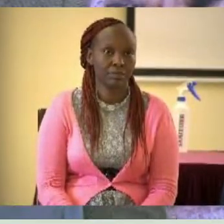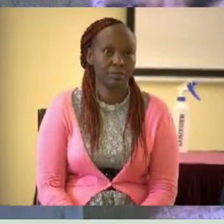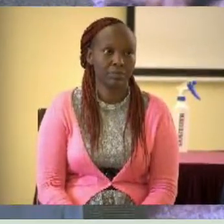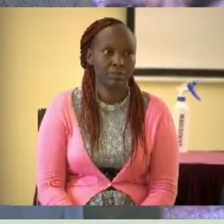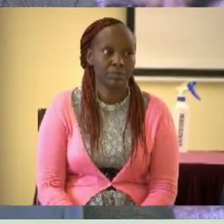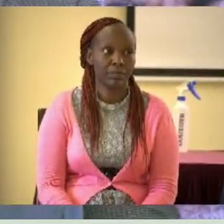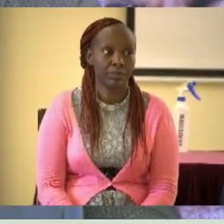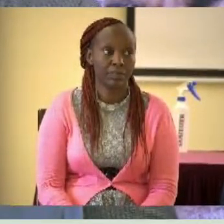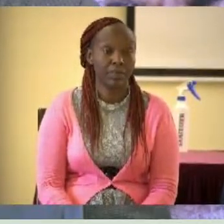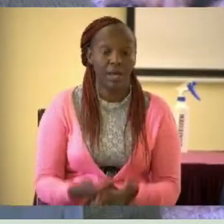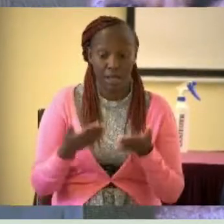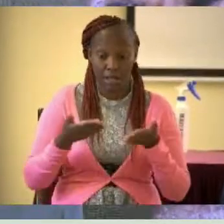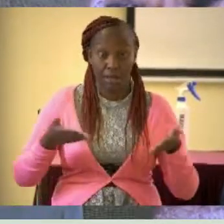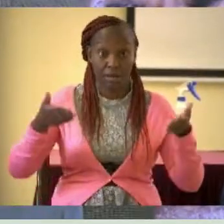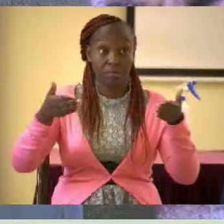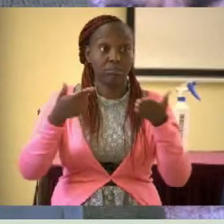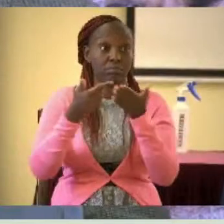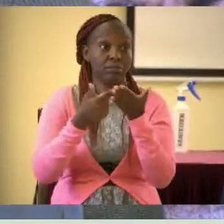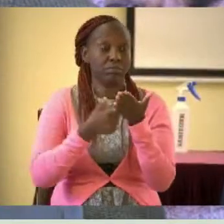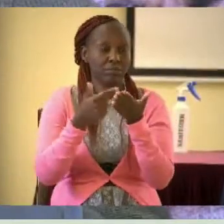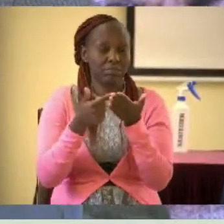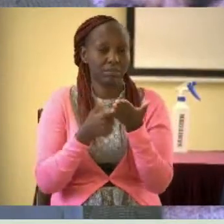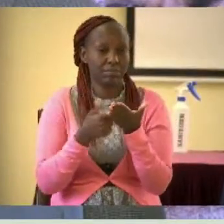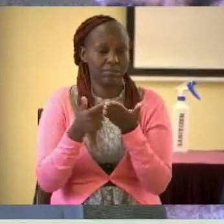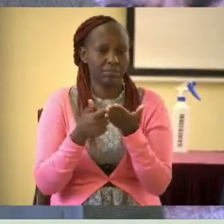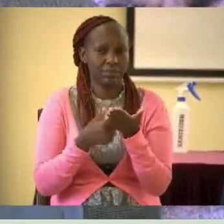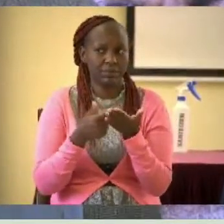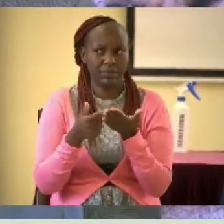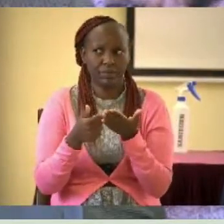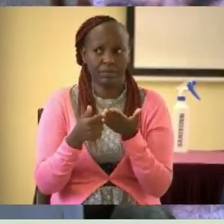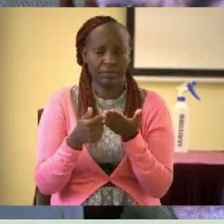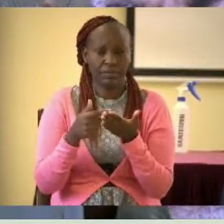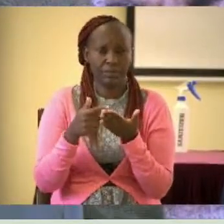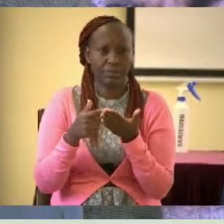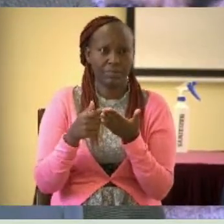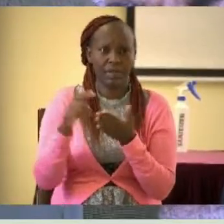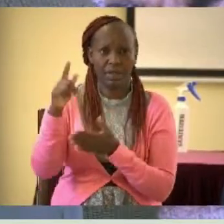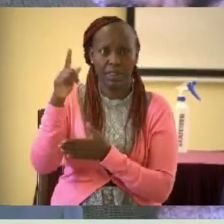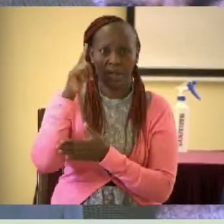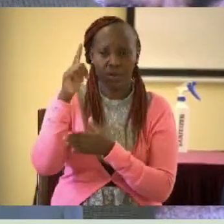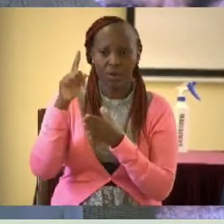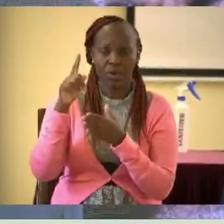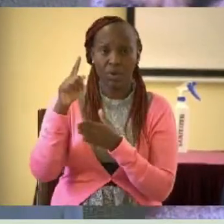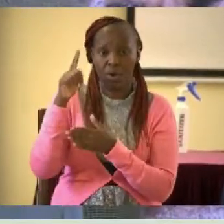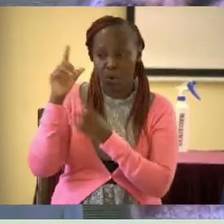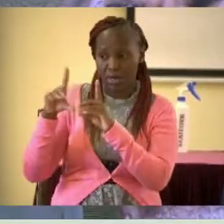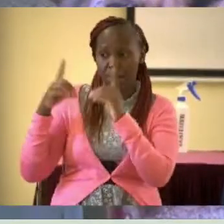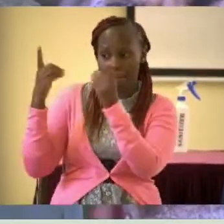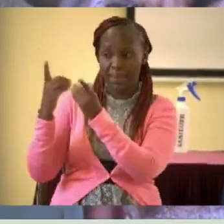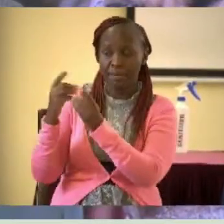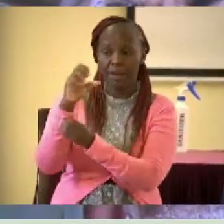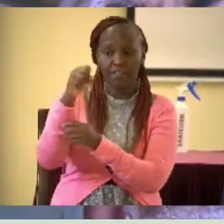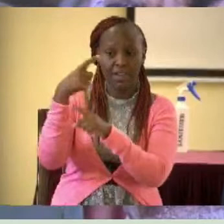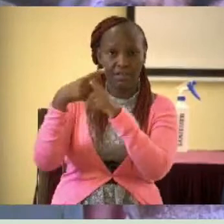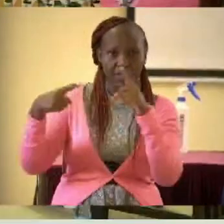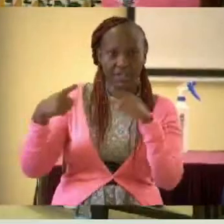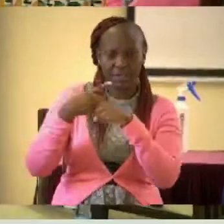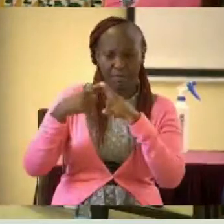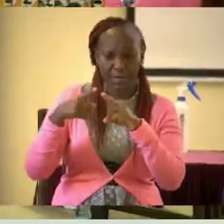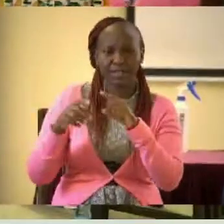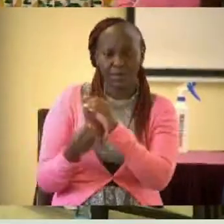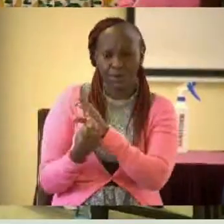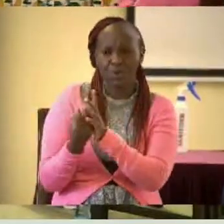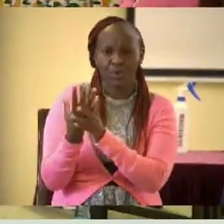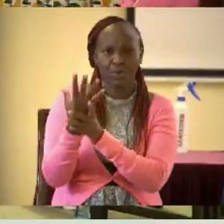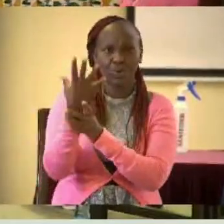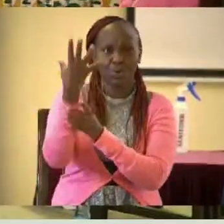As we talk here, the Faculty of Law, even though only 5 years old, it has grown its wings